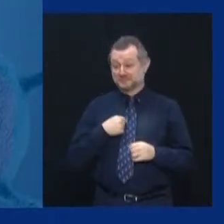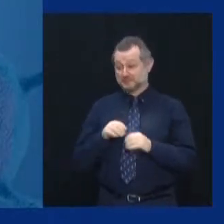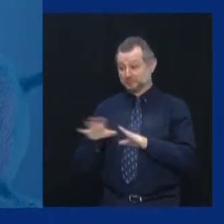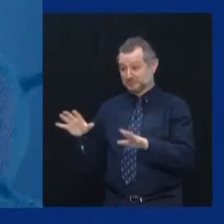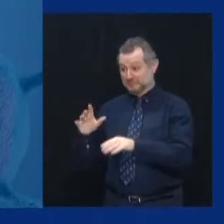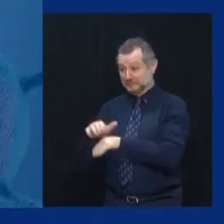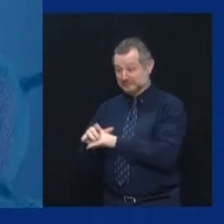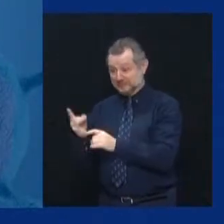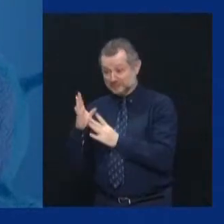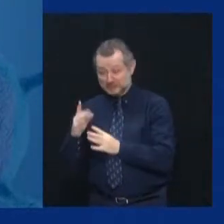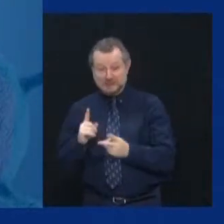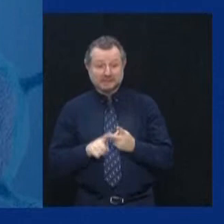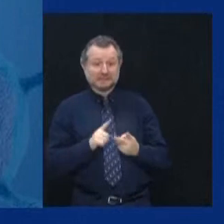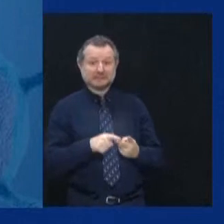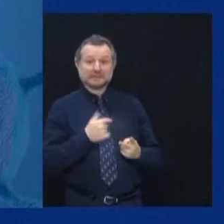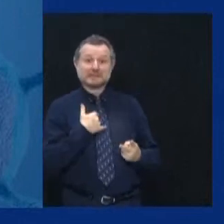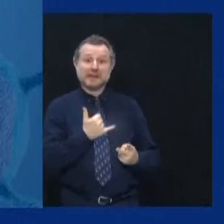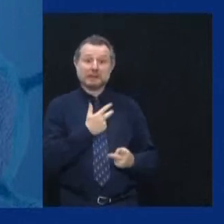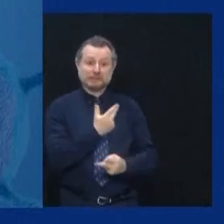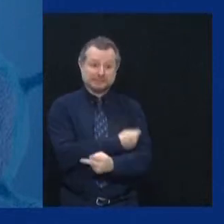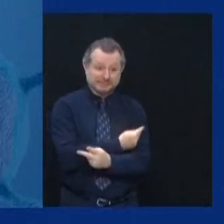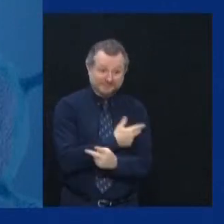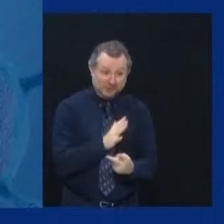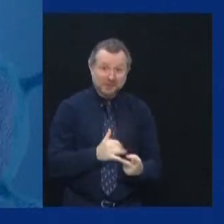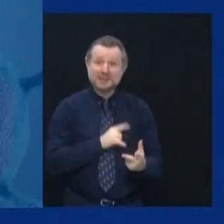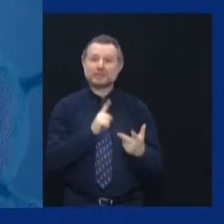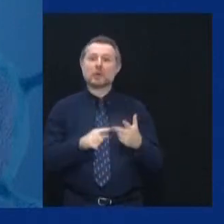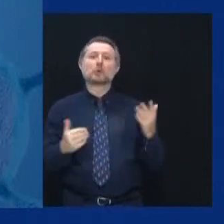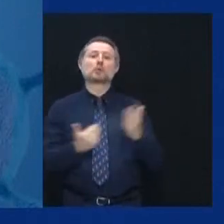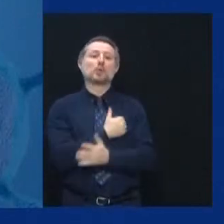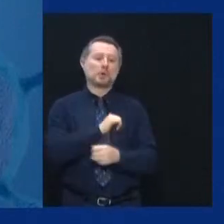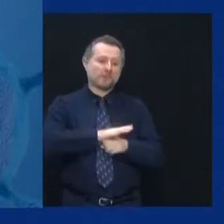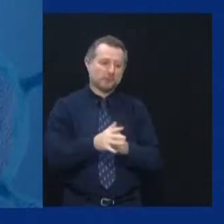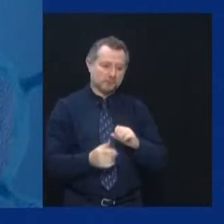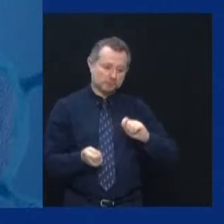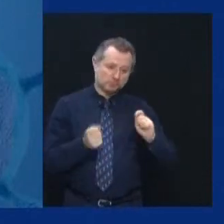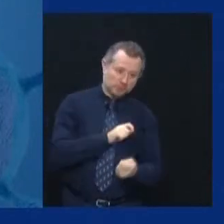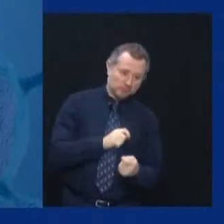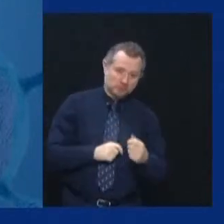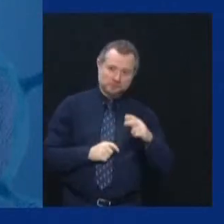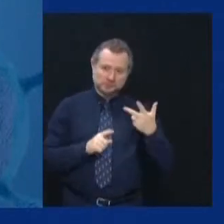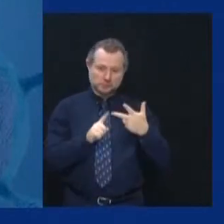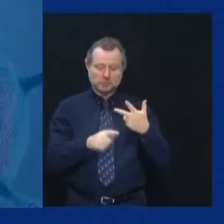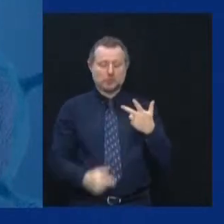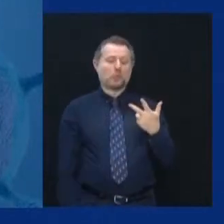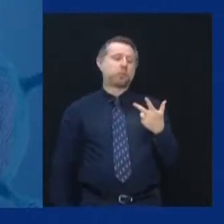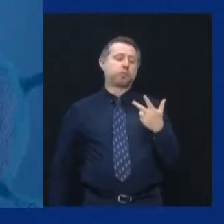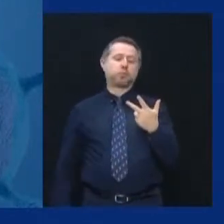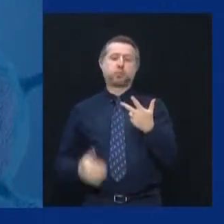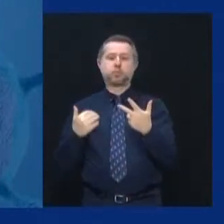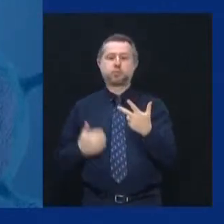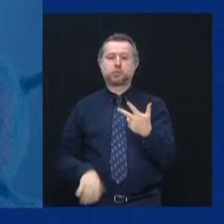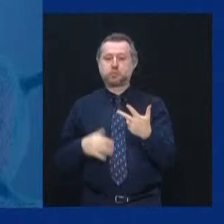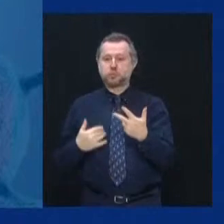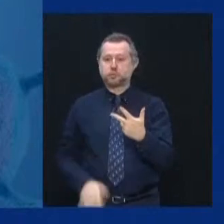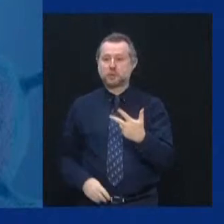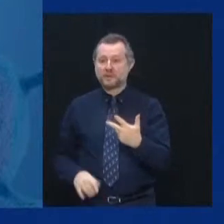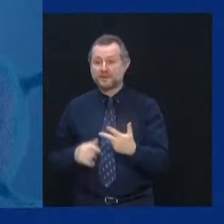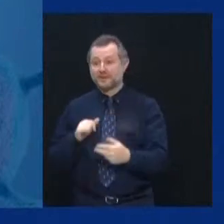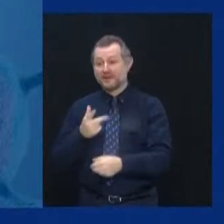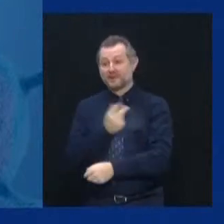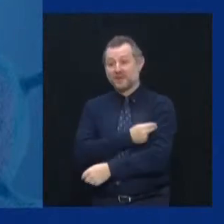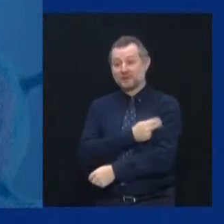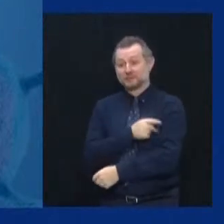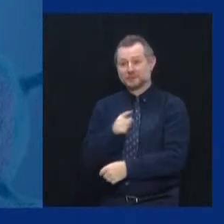add Usain Bolt on the side of the infection rate. On the vaccine rate, New York